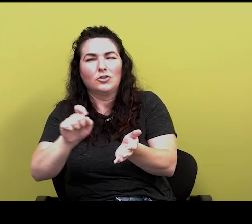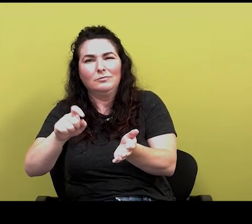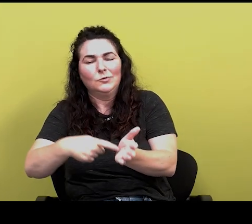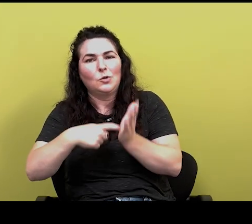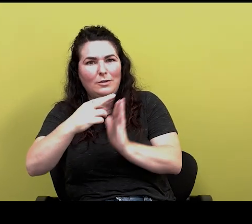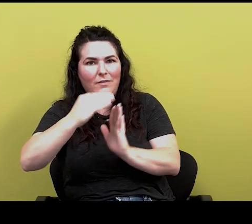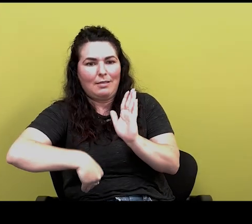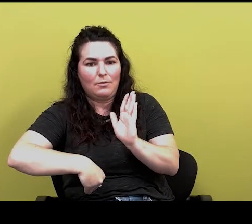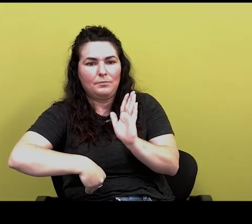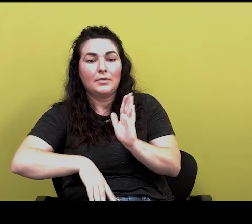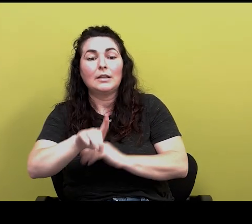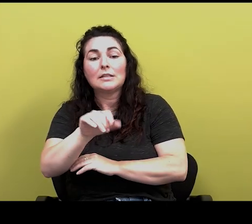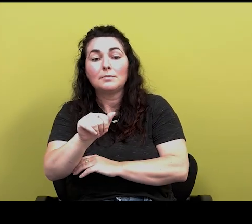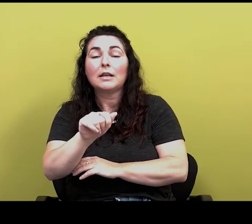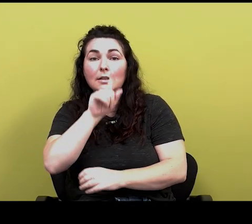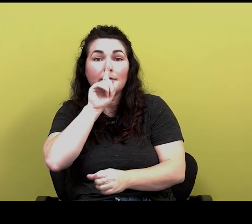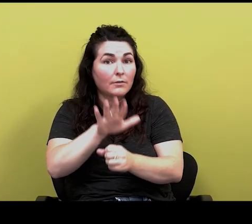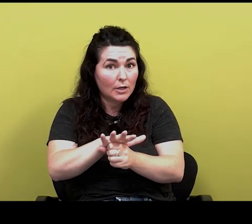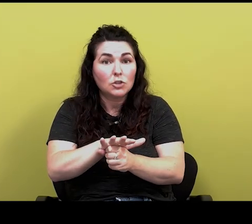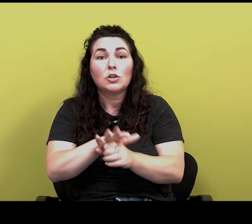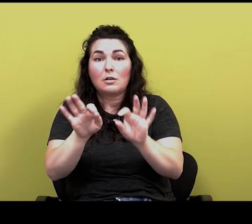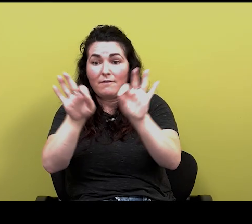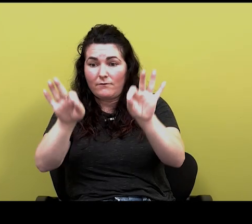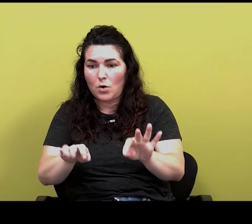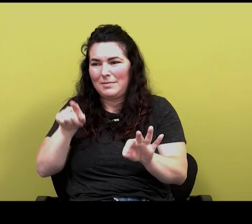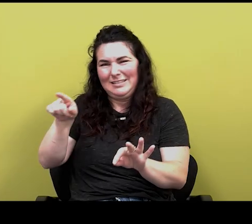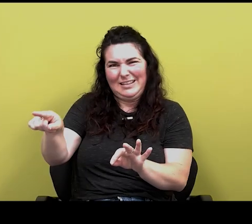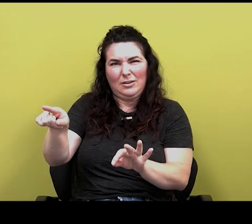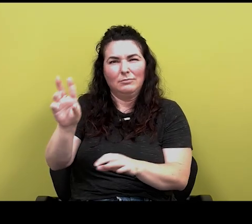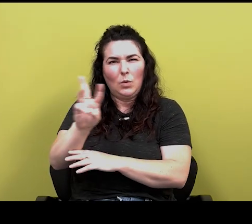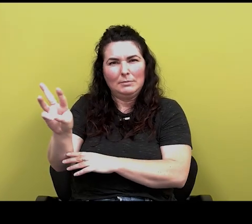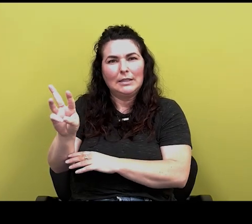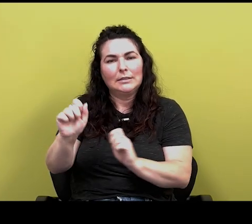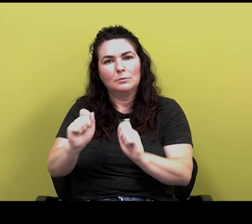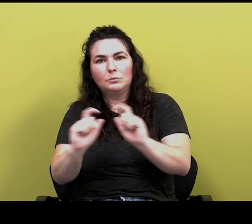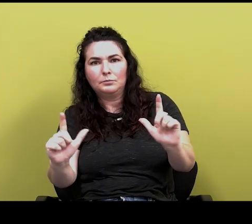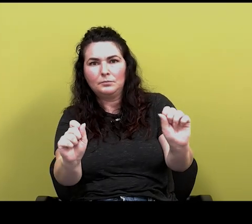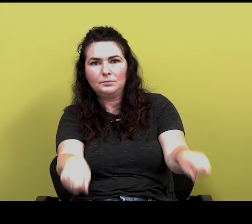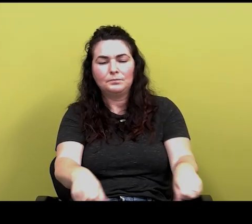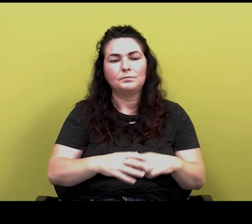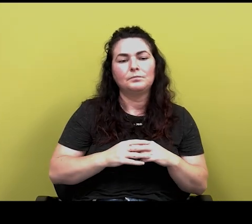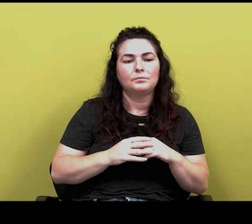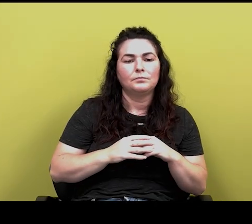This disability verification form is linked on our website under the Documentation Guidelines page.